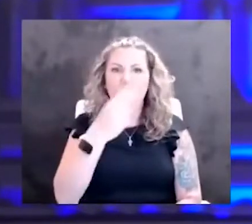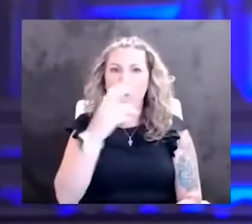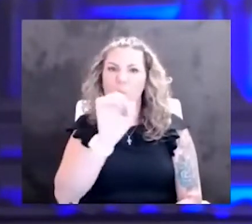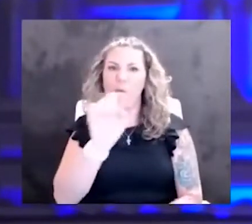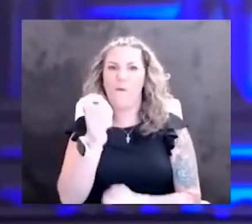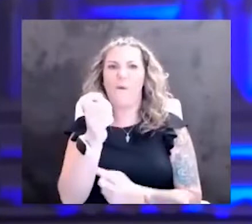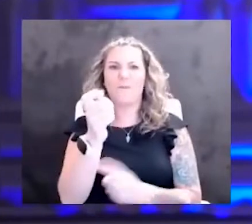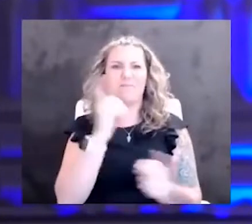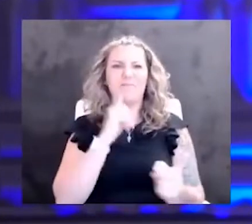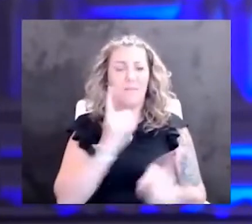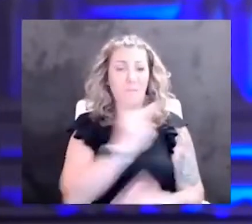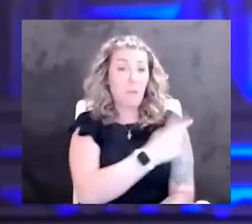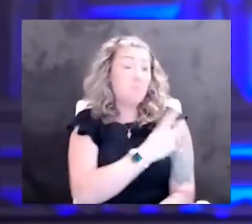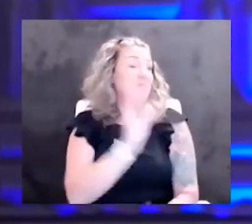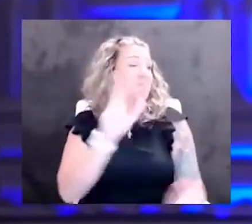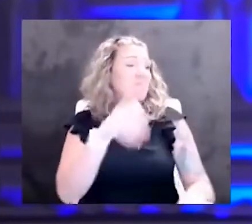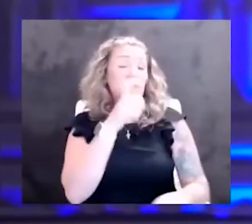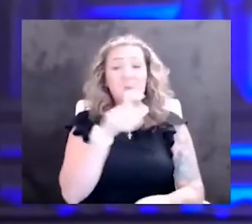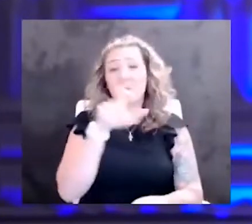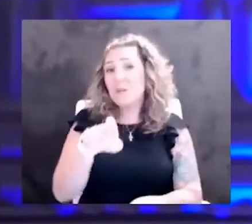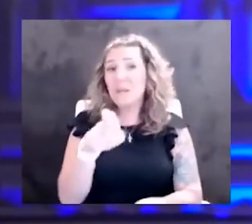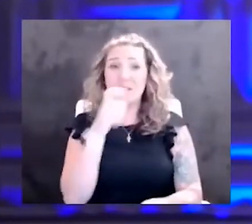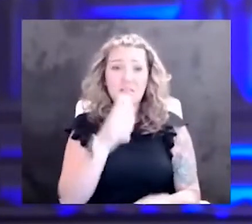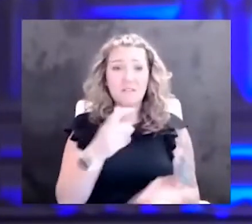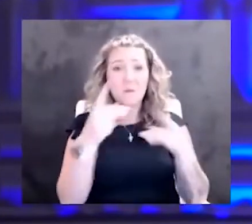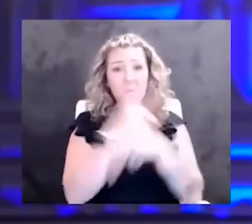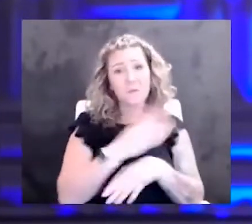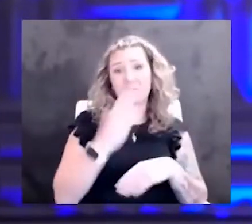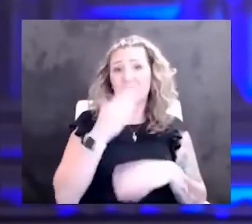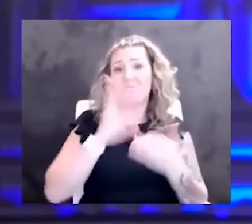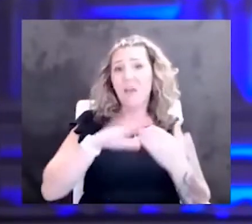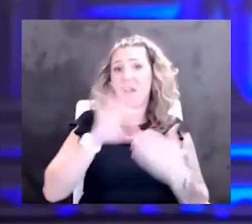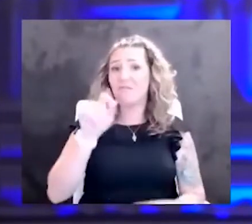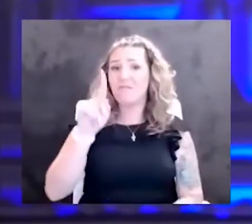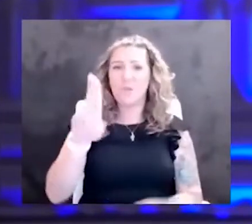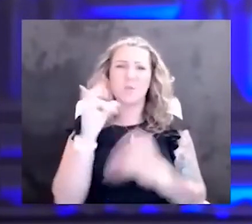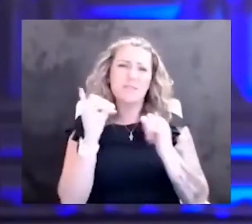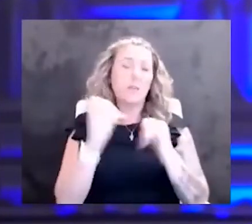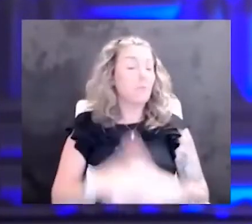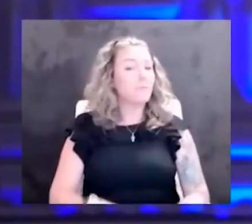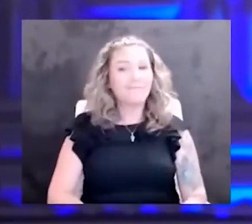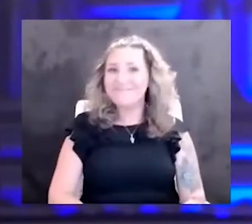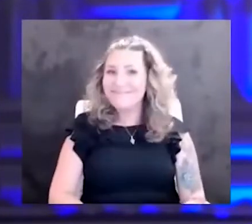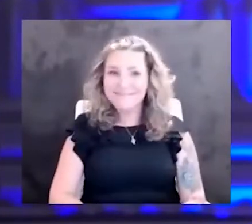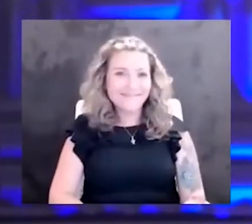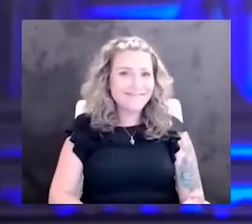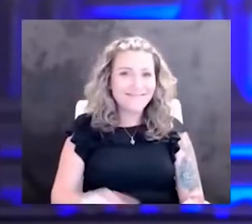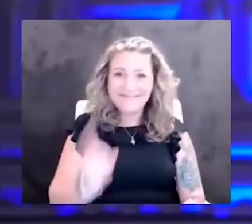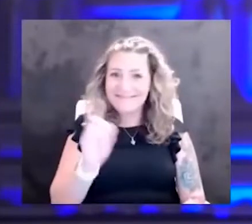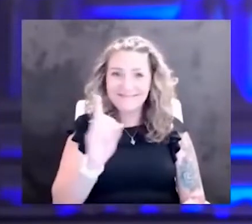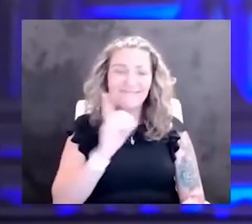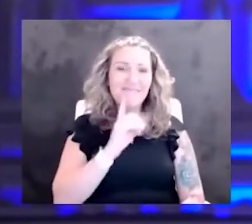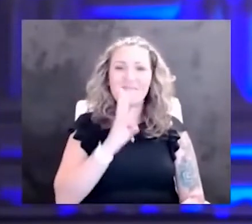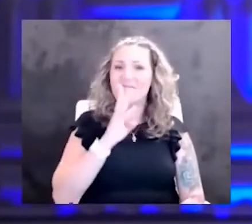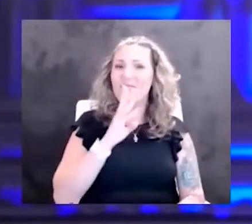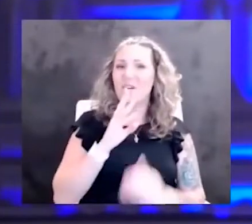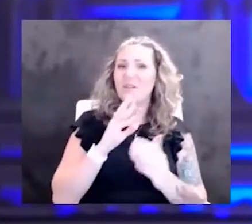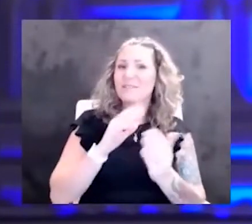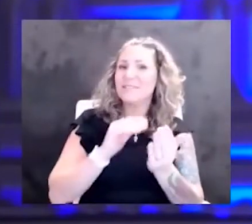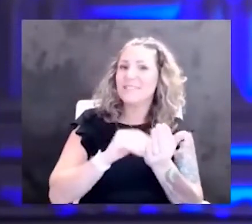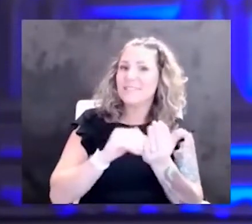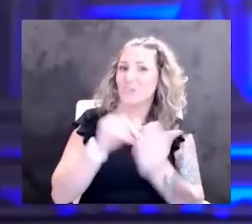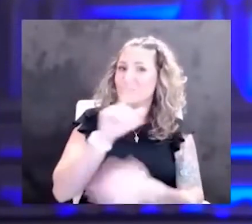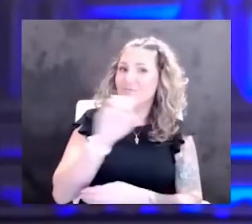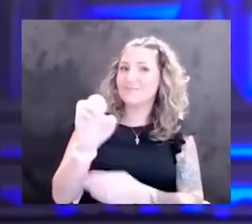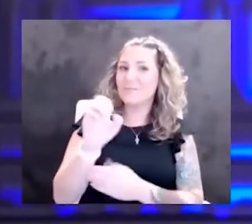need to get it. Even if I get it, it's nothing worse than a bad flu. But, I was just talking with Lee earlier today. There was a CDC